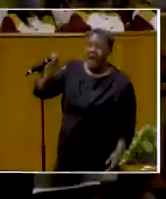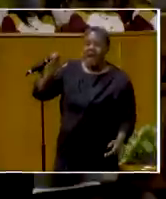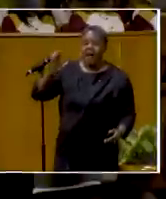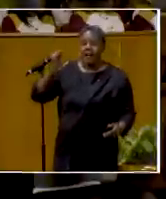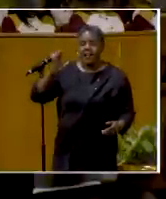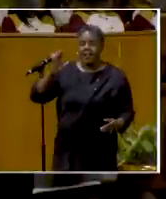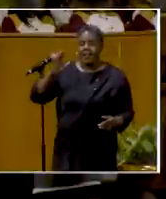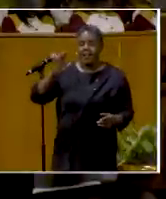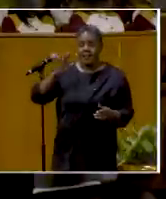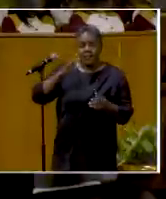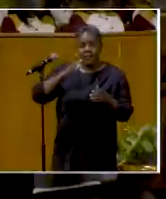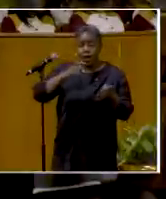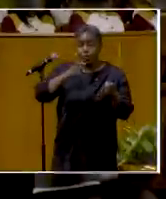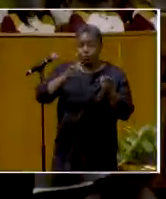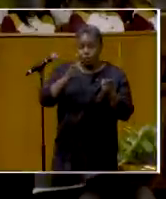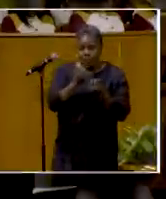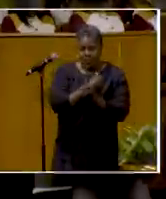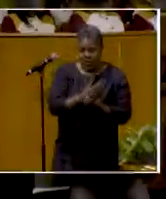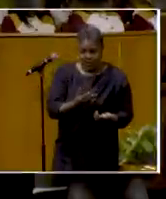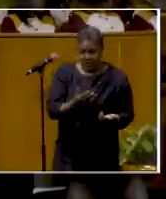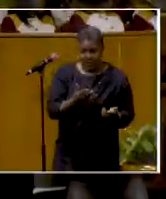in control.